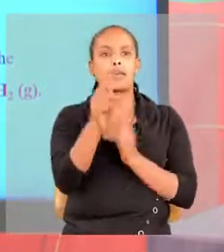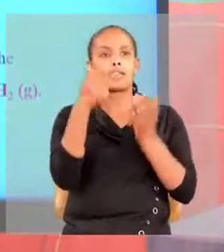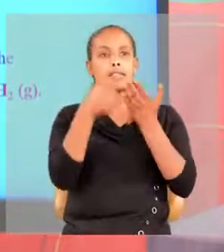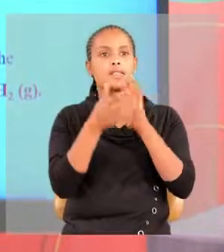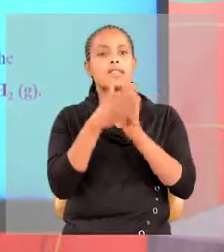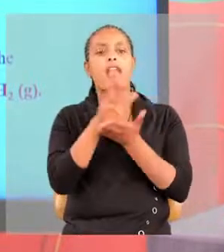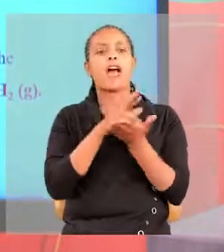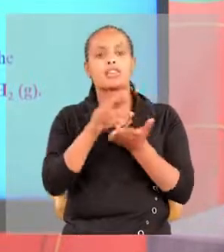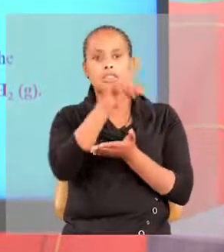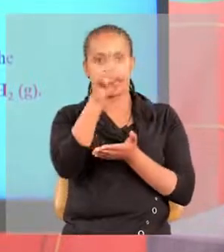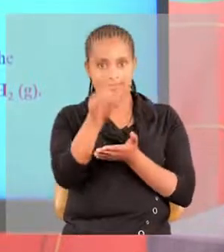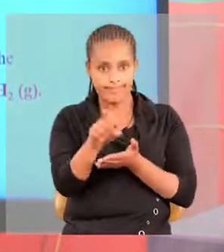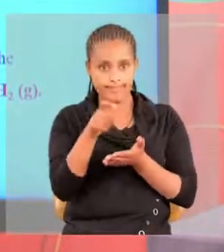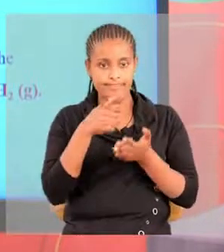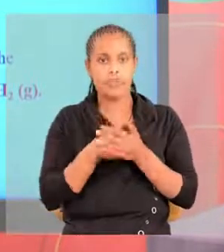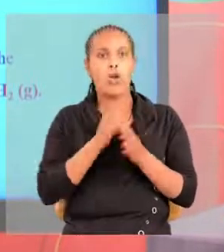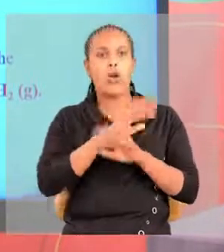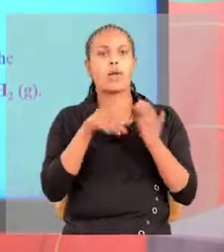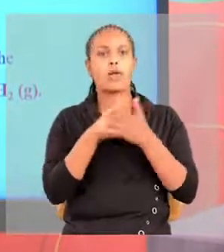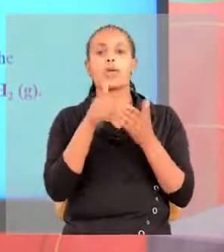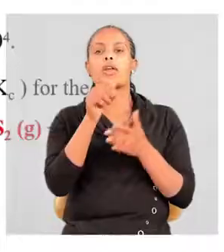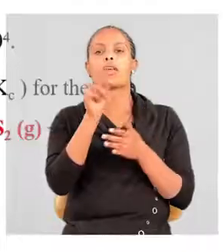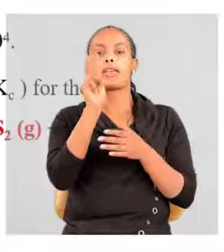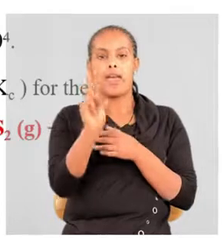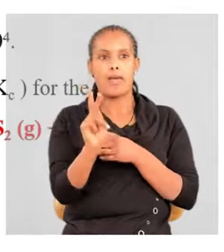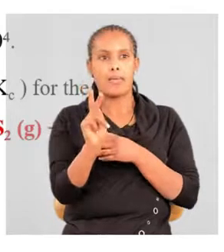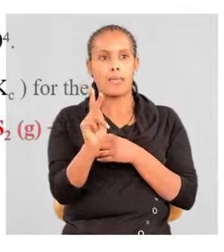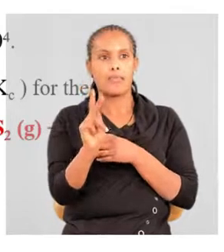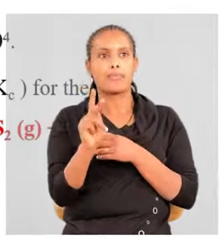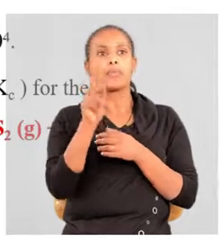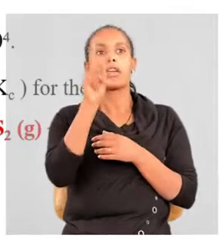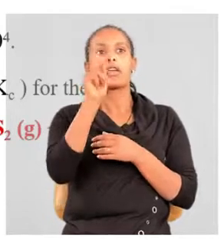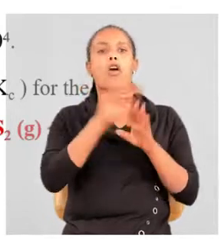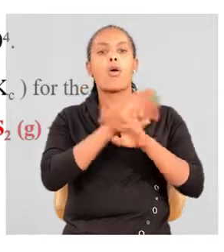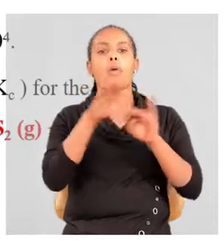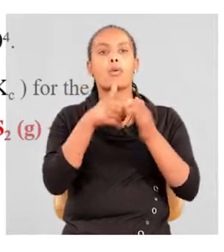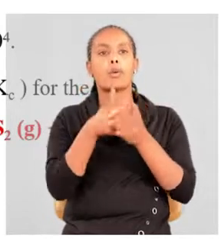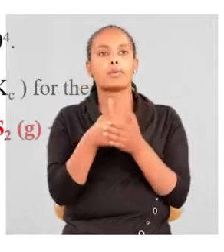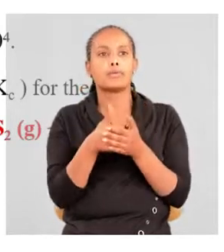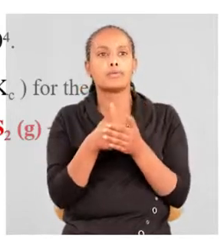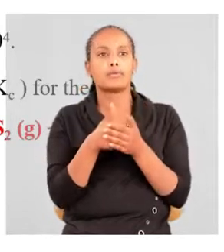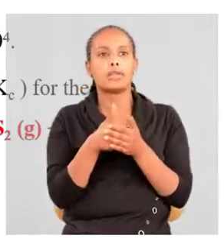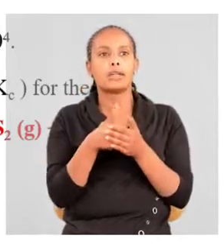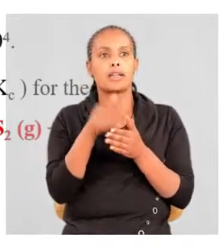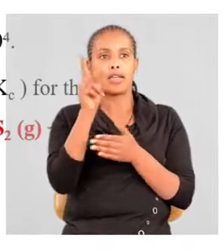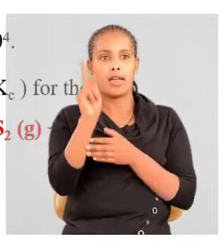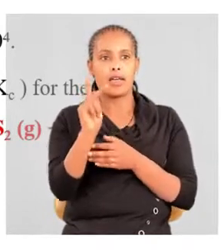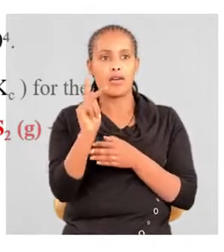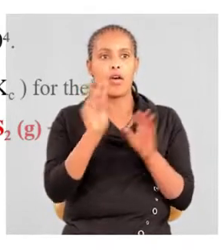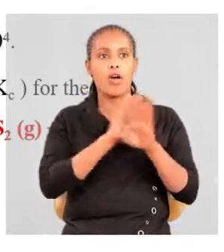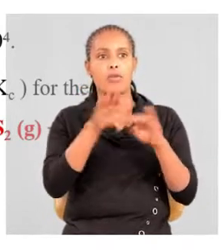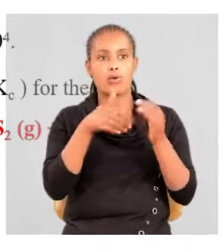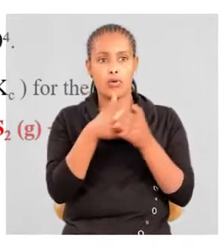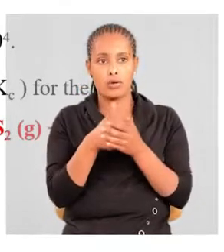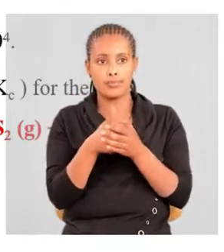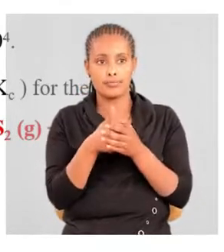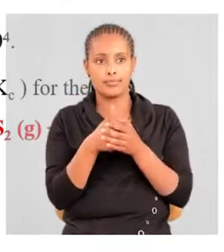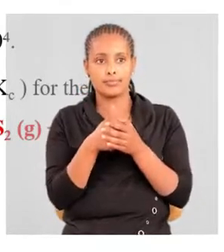this reaction? Overall K. K overall K overall